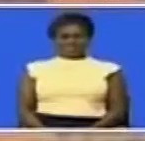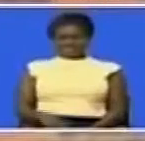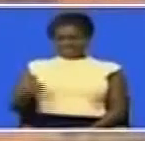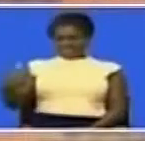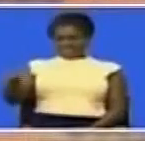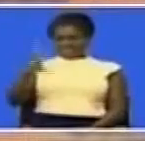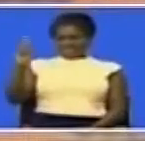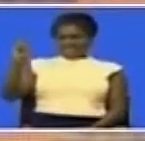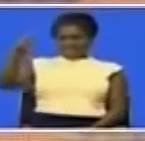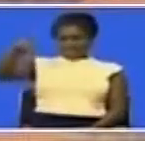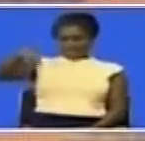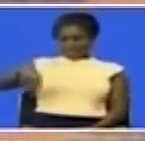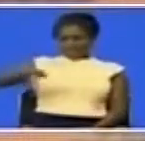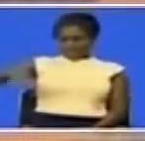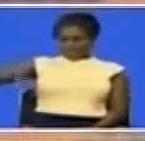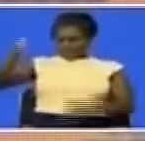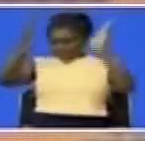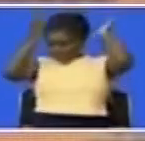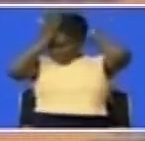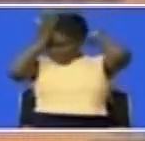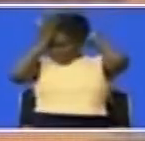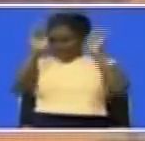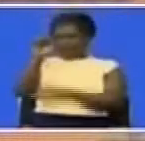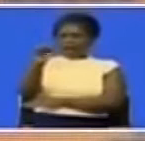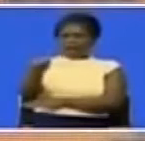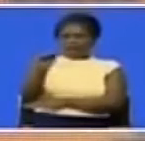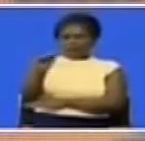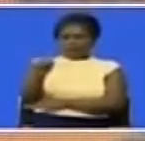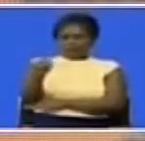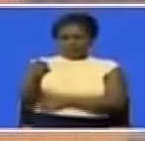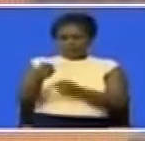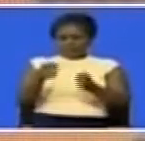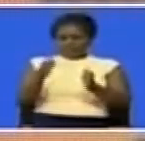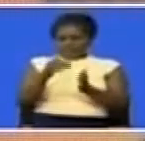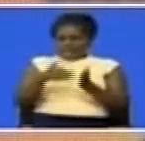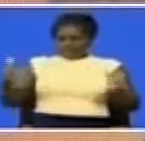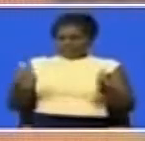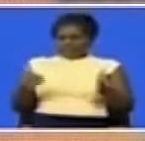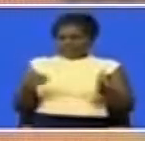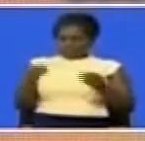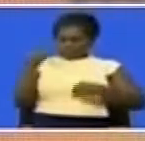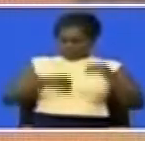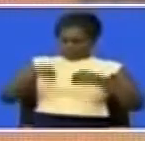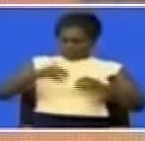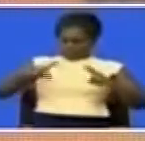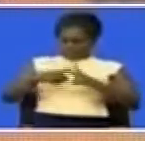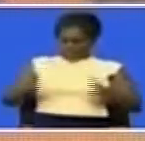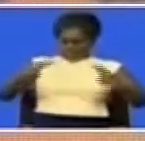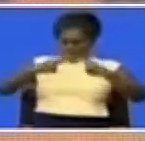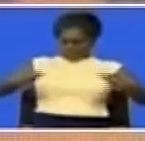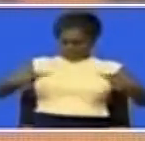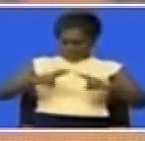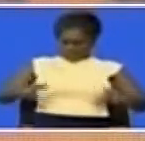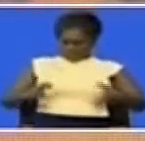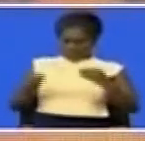Kwingineko, wabunge wa bunge la kaunti ya Kakamega wameomba tume ya maadili na kupambana na ufisadi EACC kuanzisha uchunguzi wa madai ya